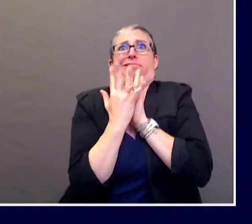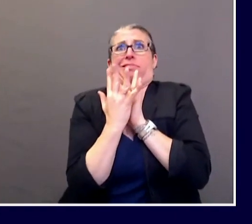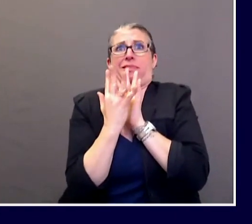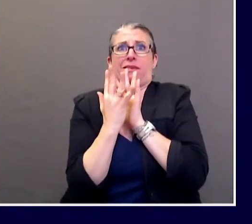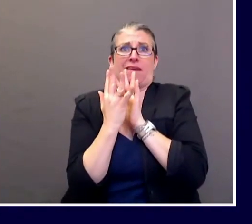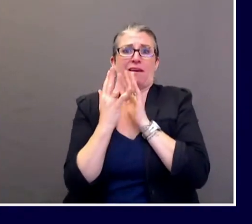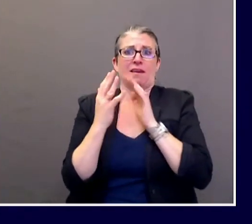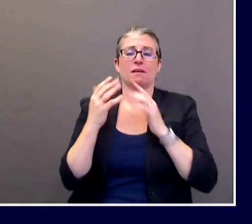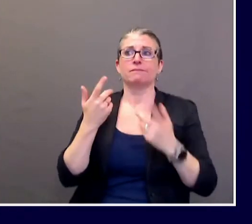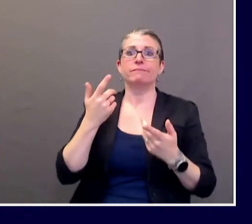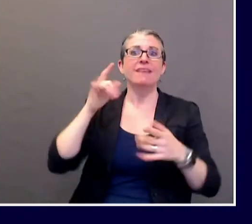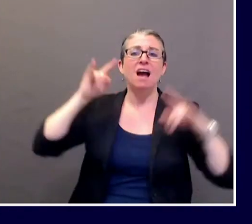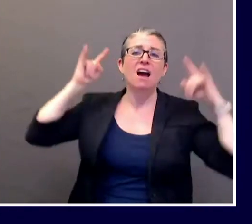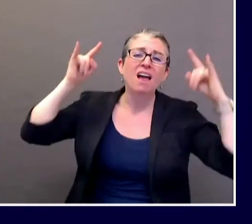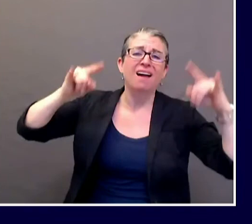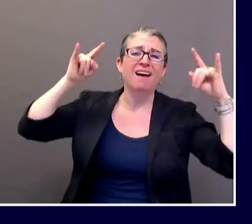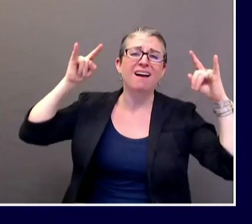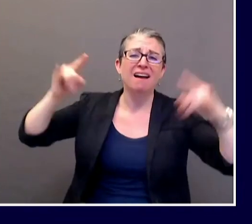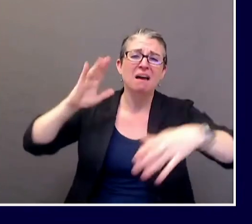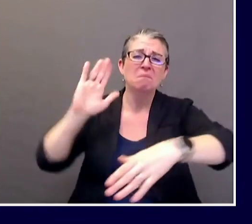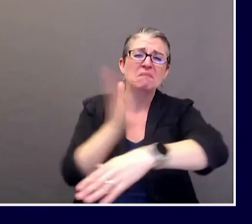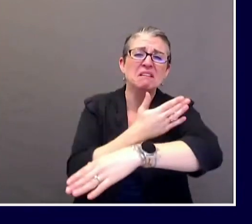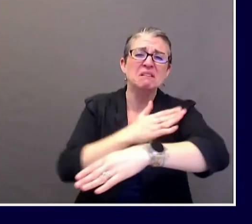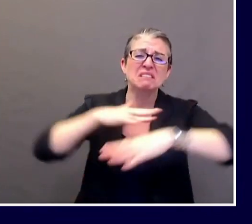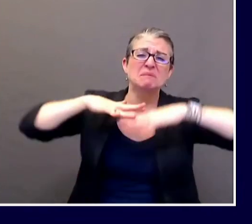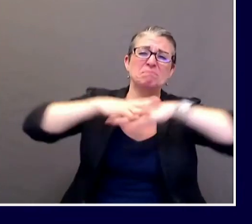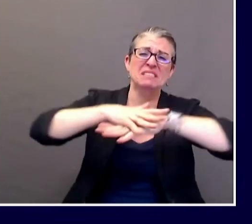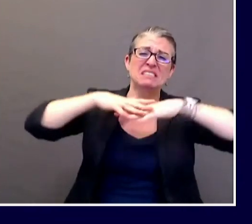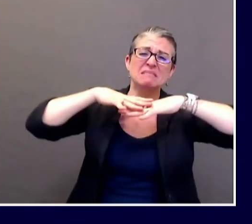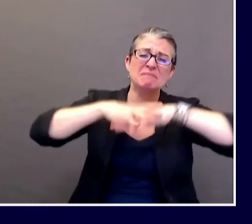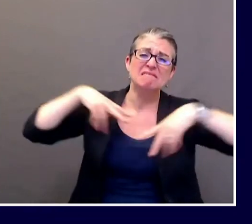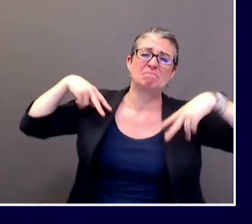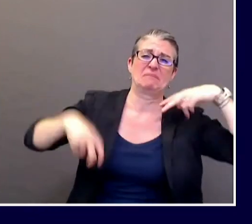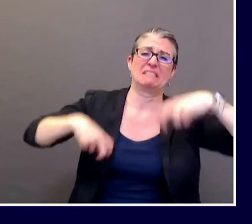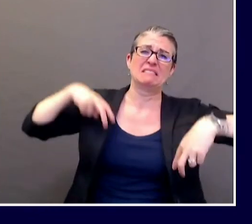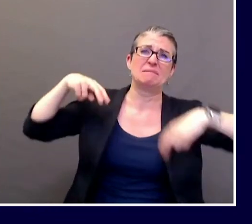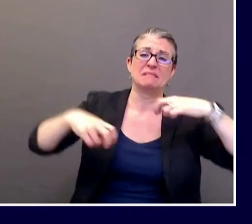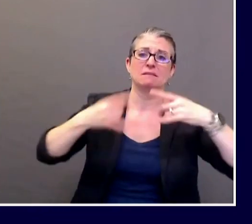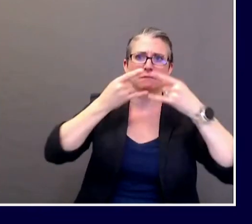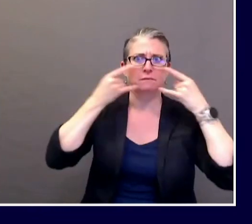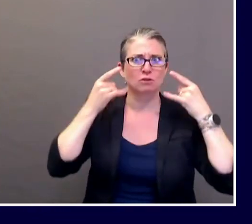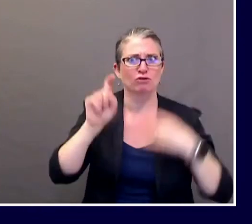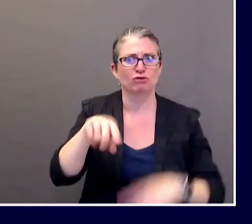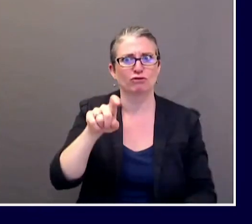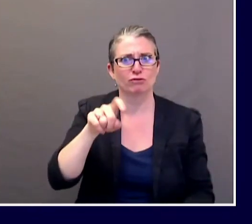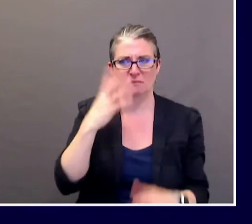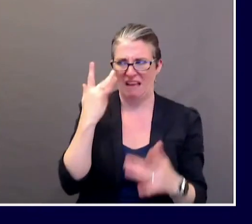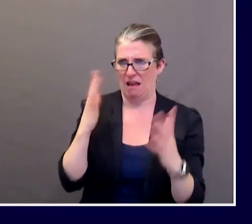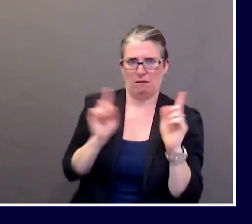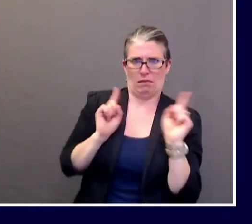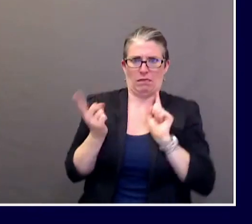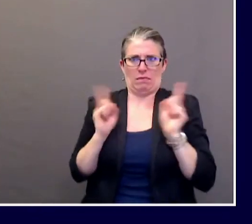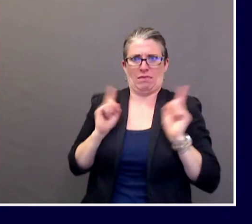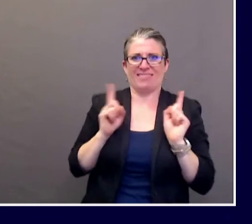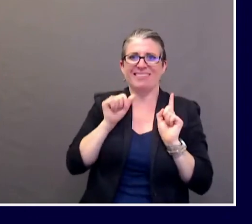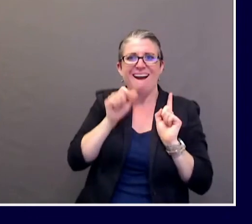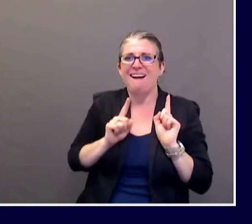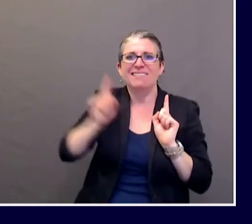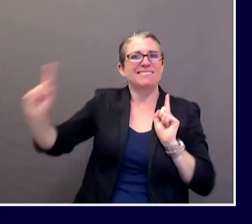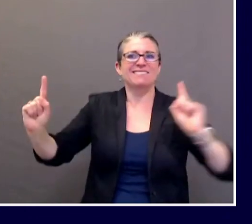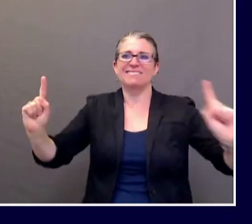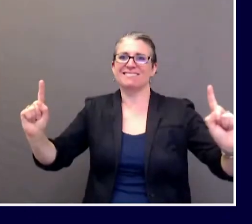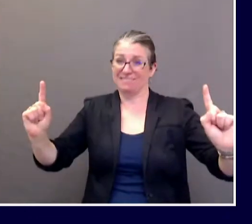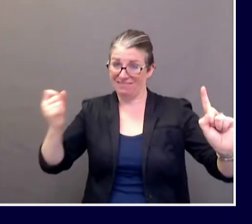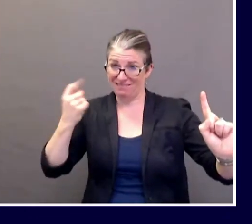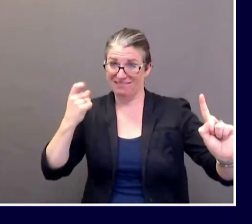that while, again, as Director Shah said, the evidence plus increased vaccination has led to this change, it still